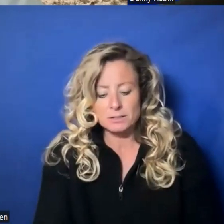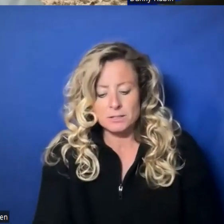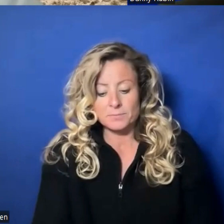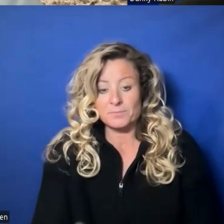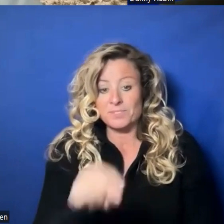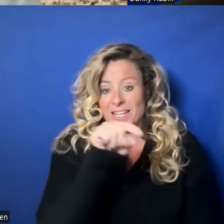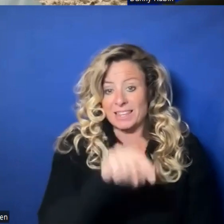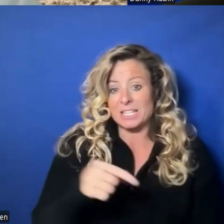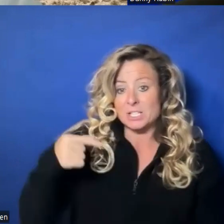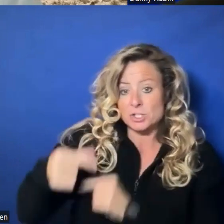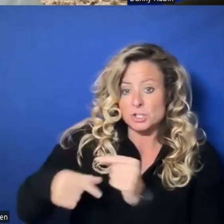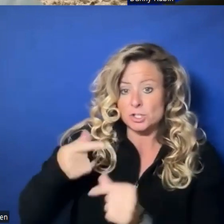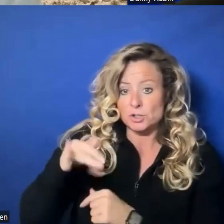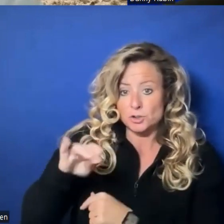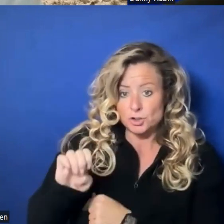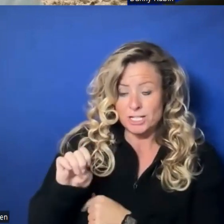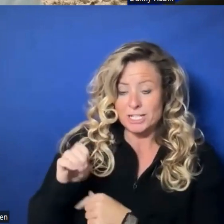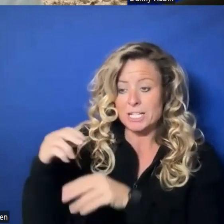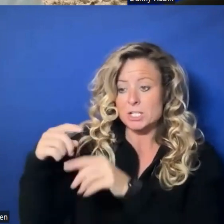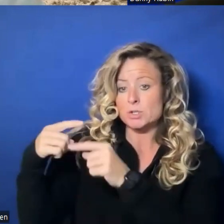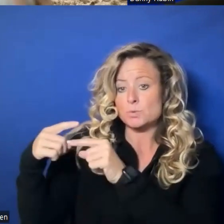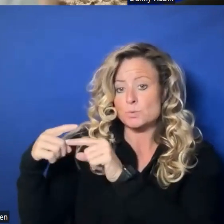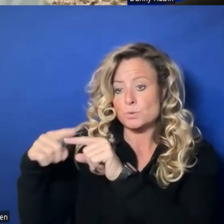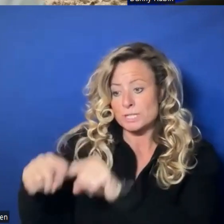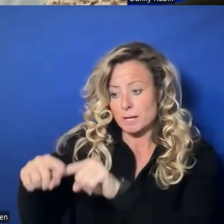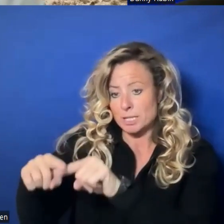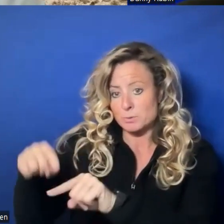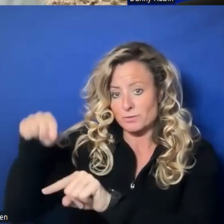gene is responsible for this